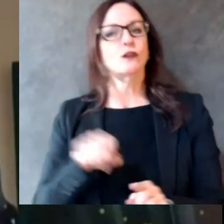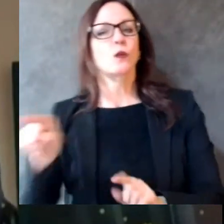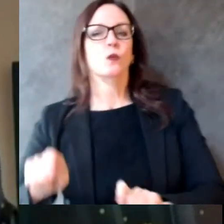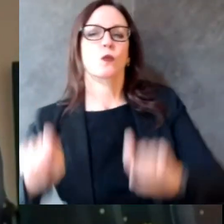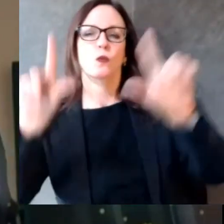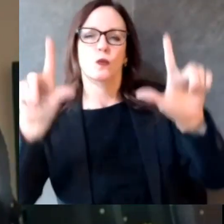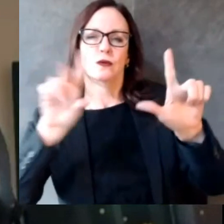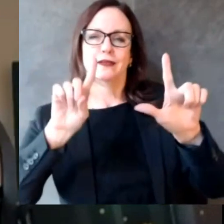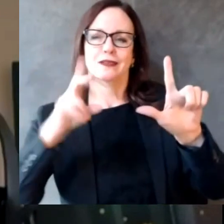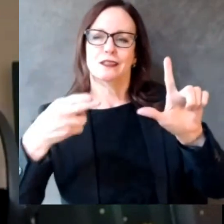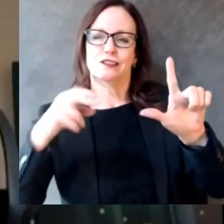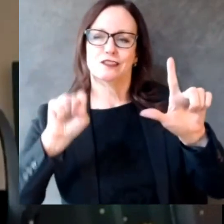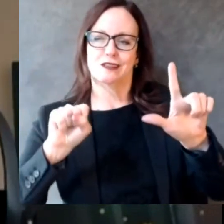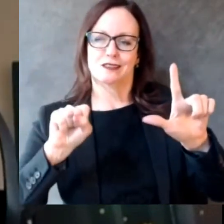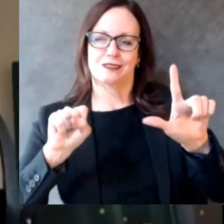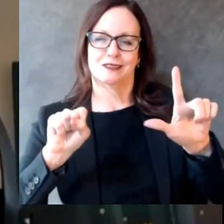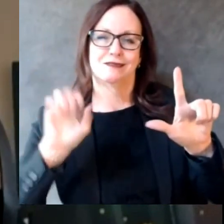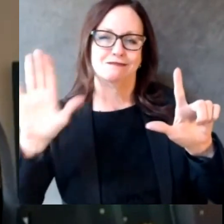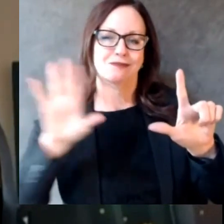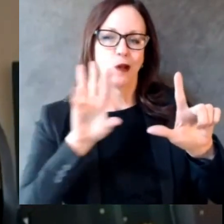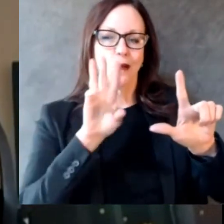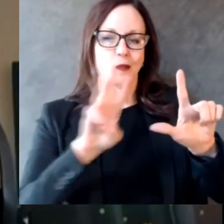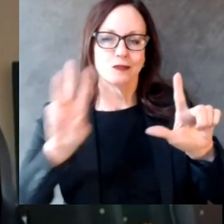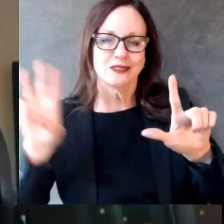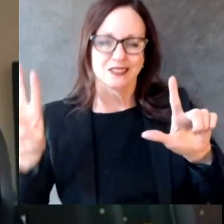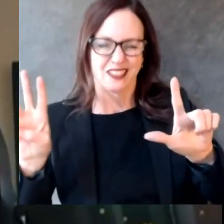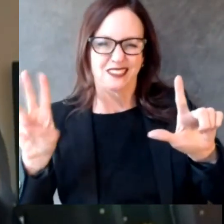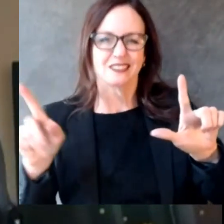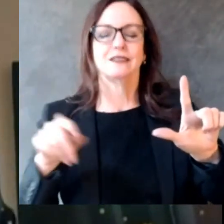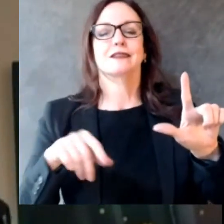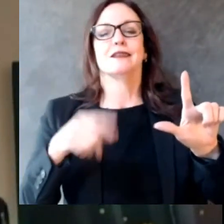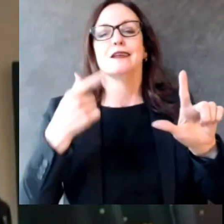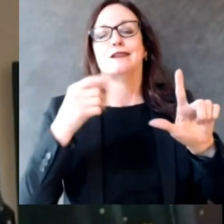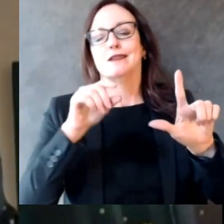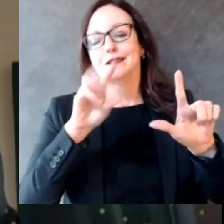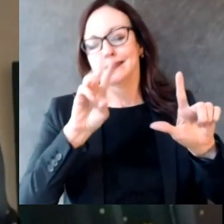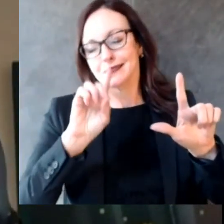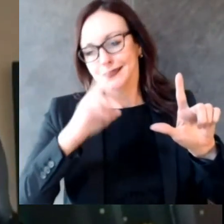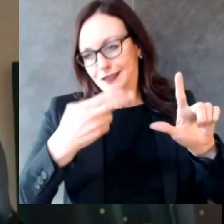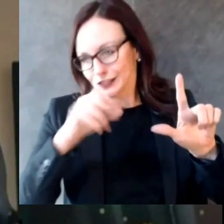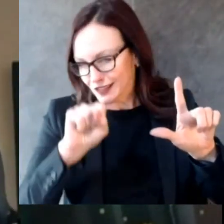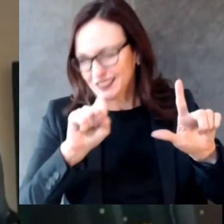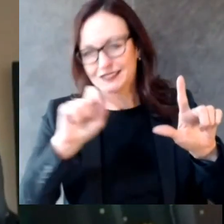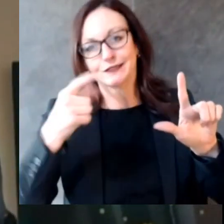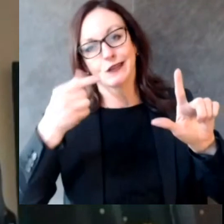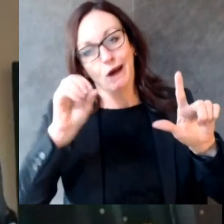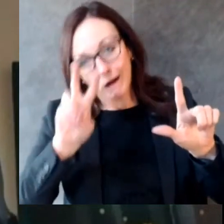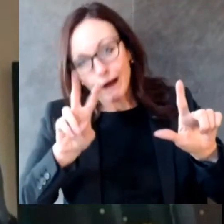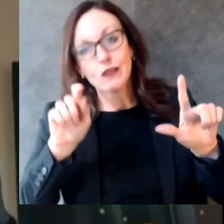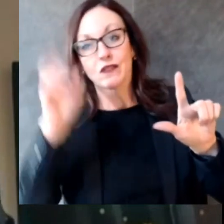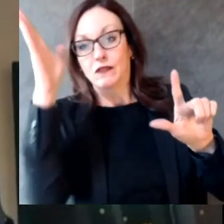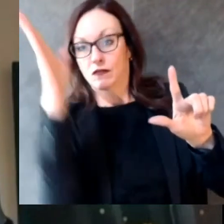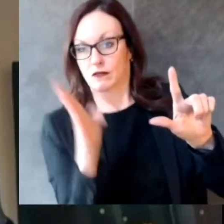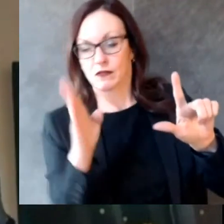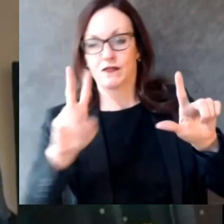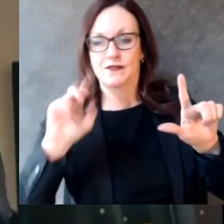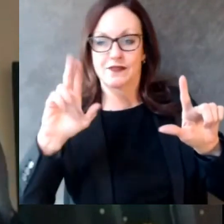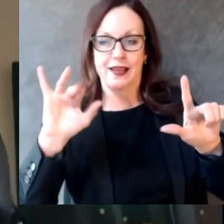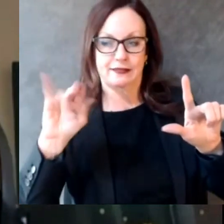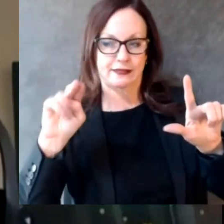dhs.wisconsin.gov/vaccine and click on Partner Resources. As of today, we've administered